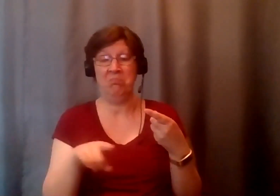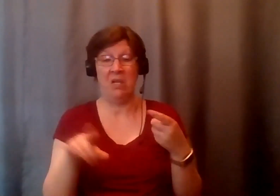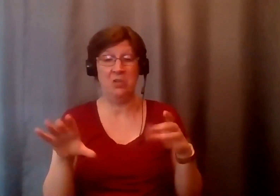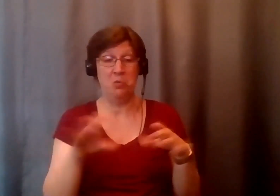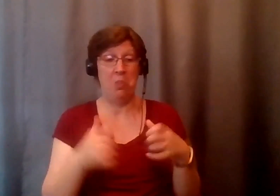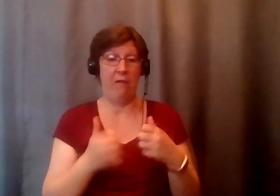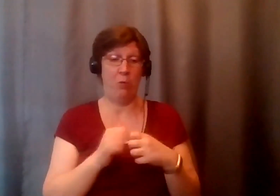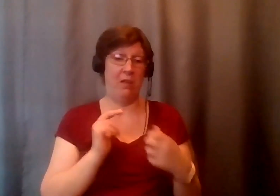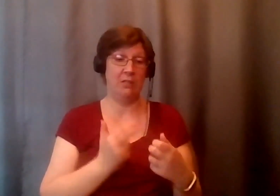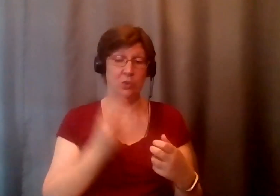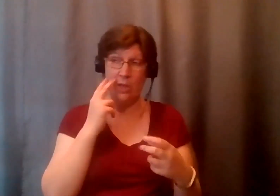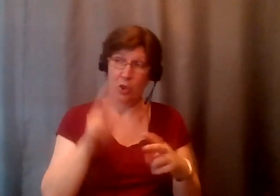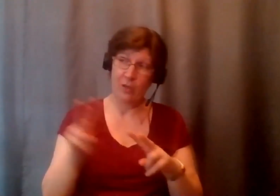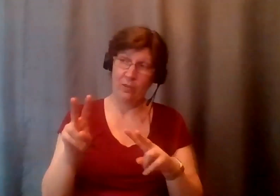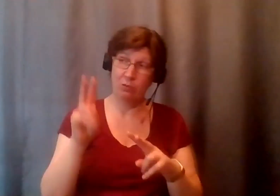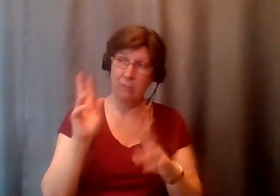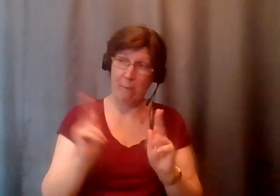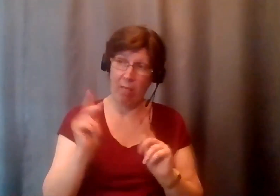Now, do we see these people every day? No.